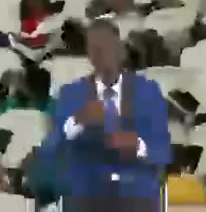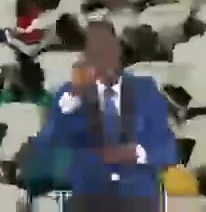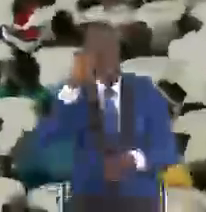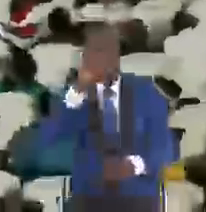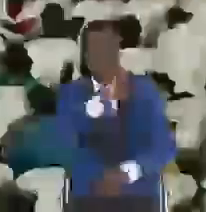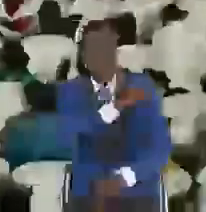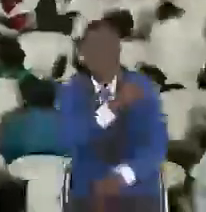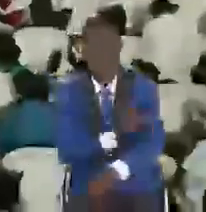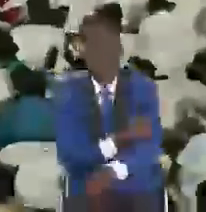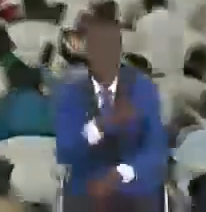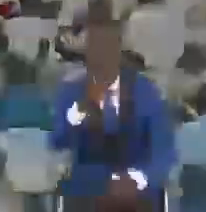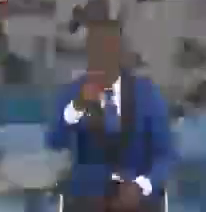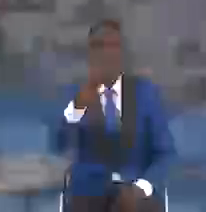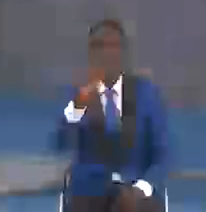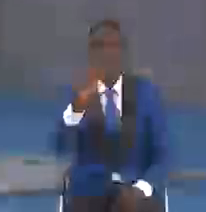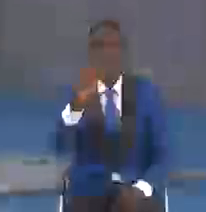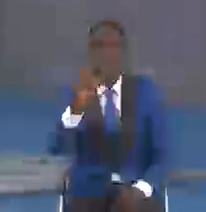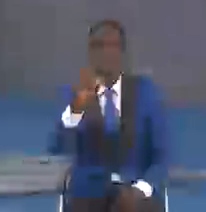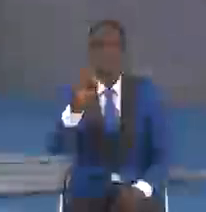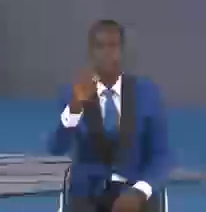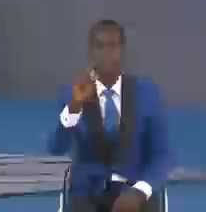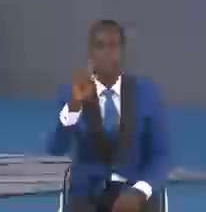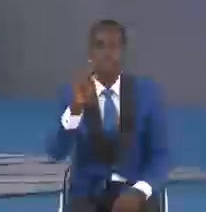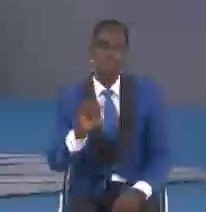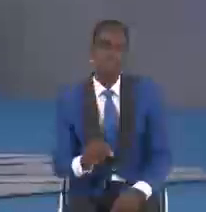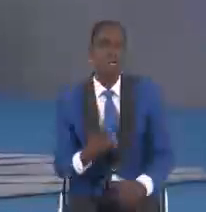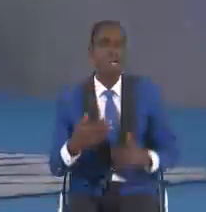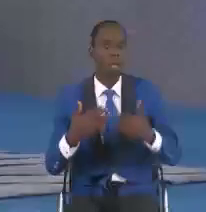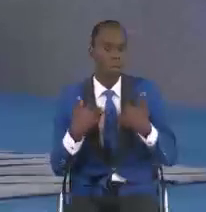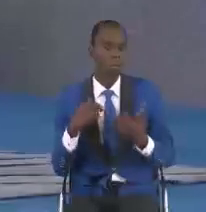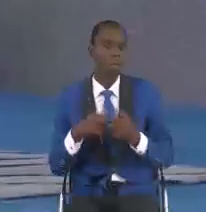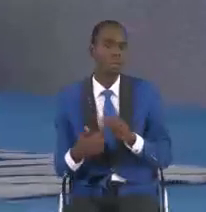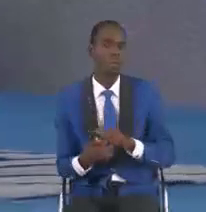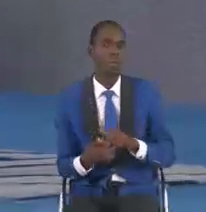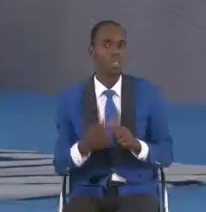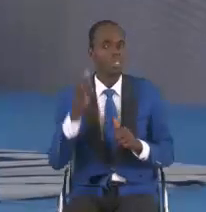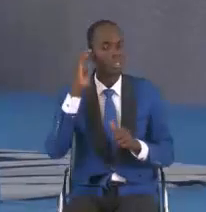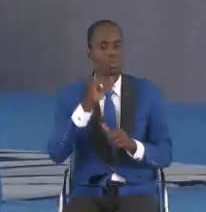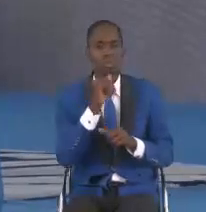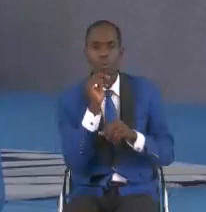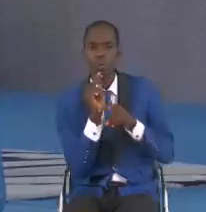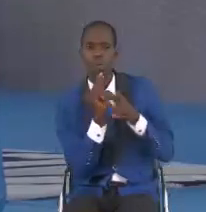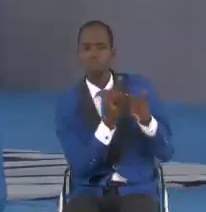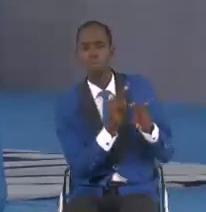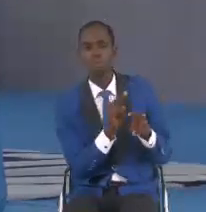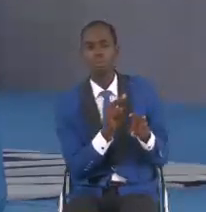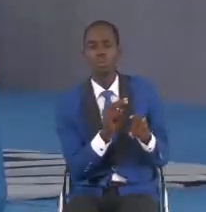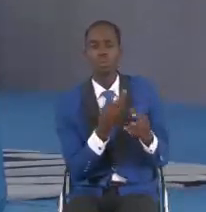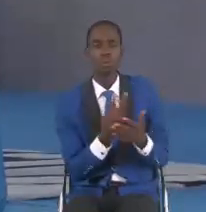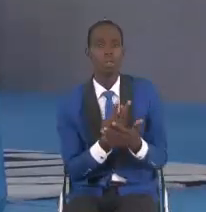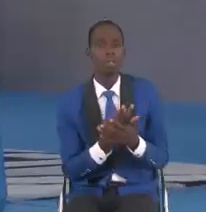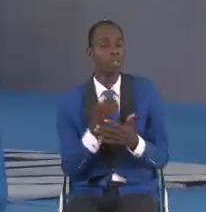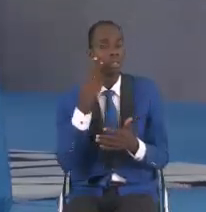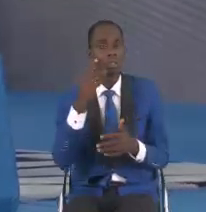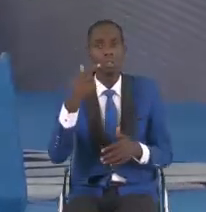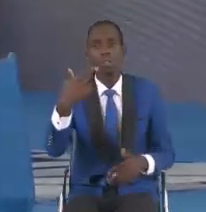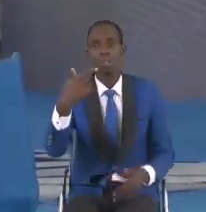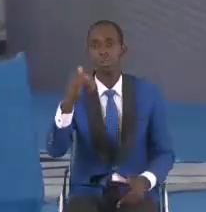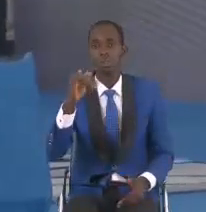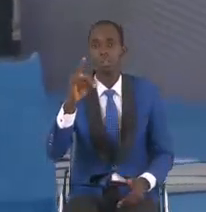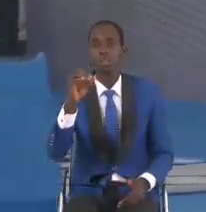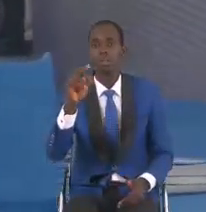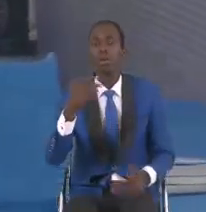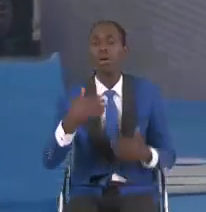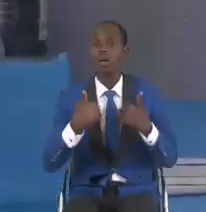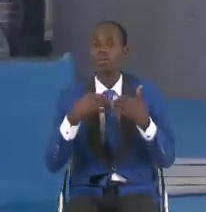his peculiar weaknesses. He did not watch that area. Gideon had his peculiar weaknesses.